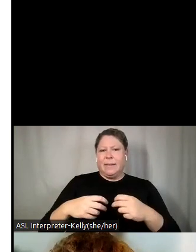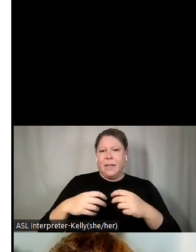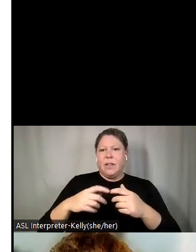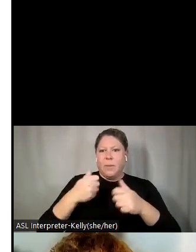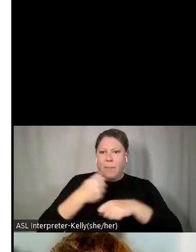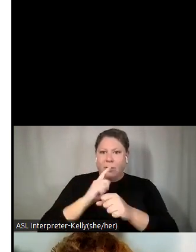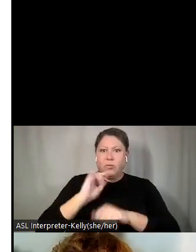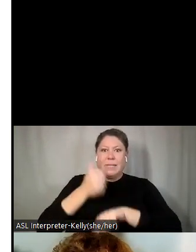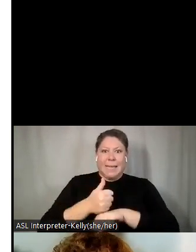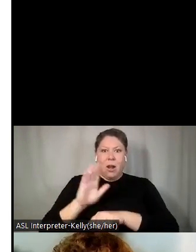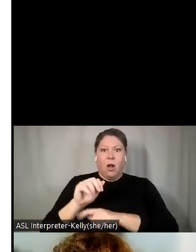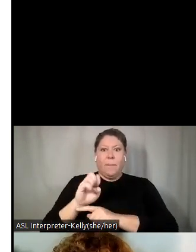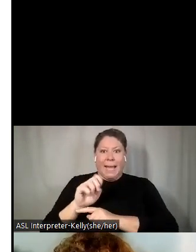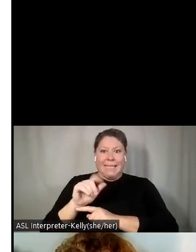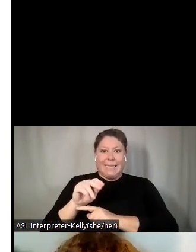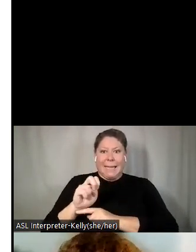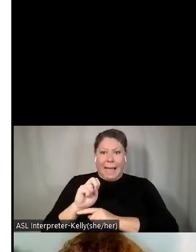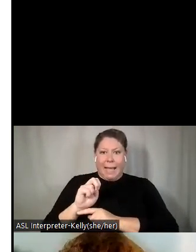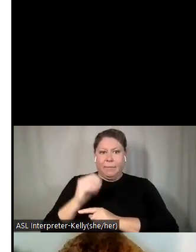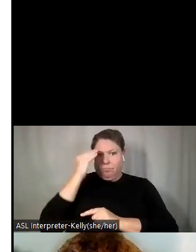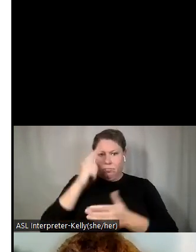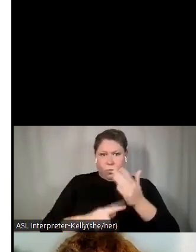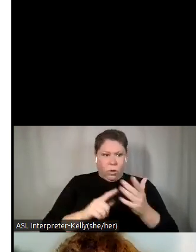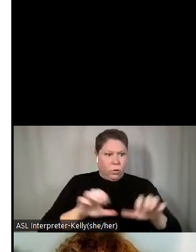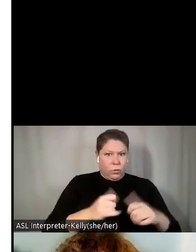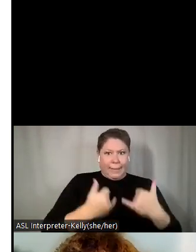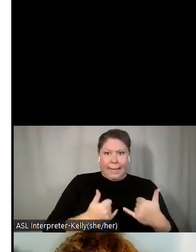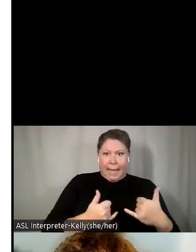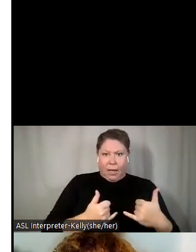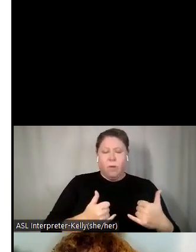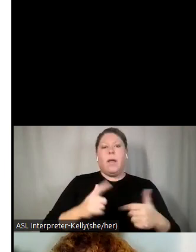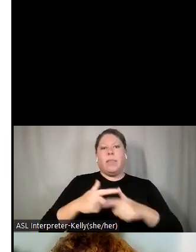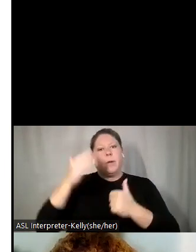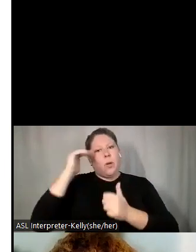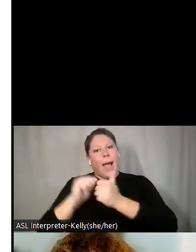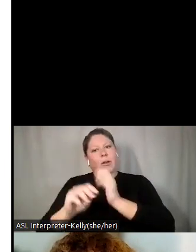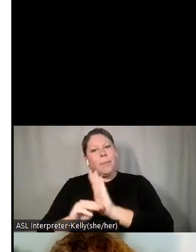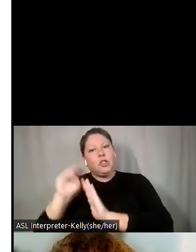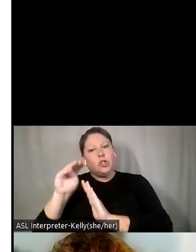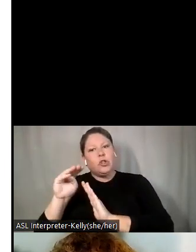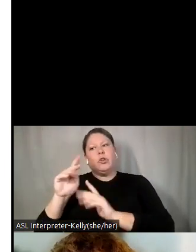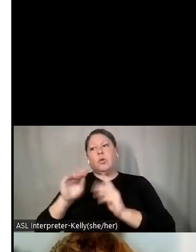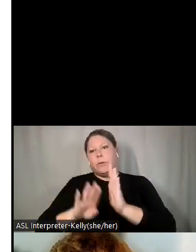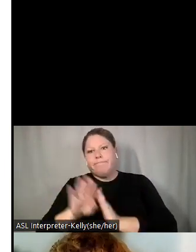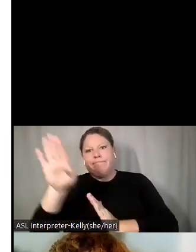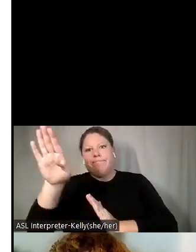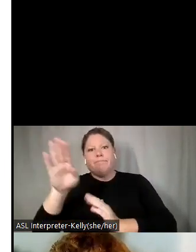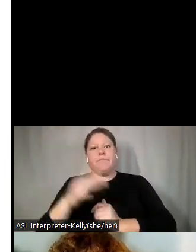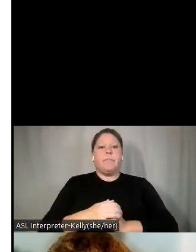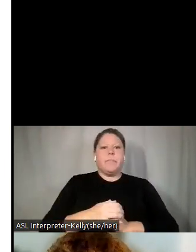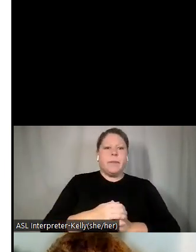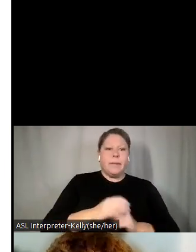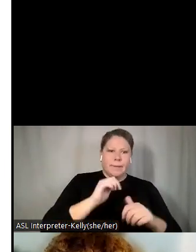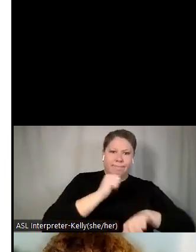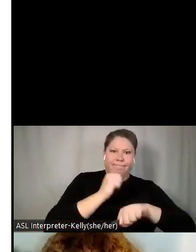far in establishing a lean culture and maturing in some of these other dimensions. And then based off of that baseline, we'll be able to set